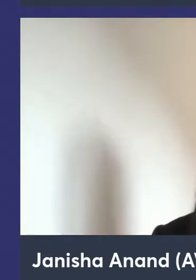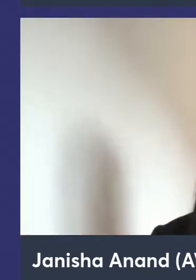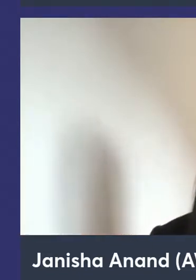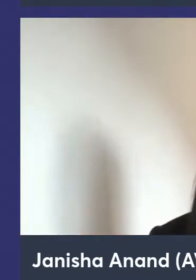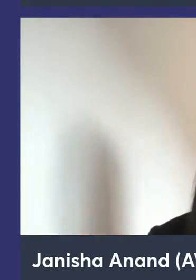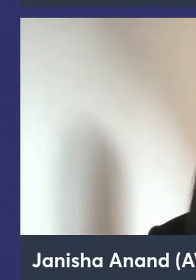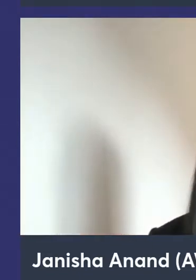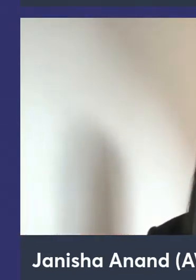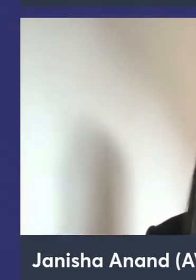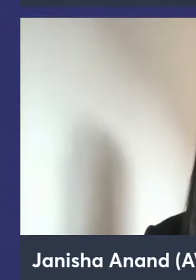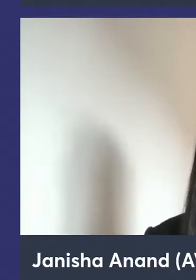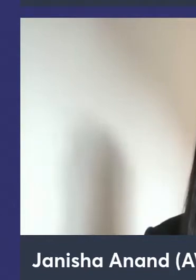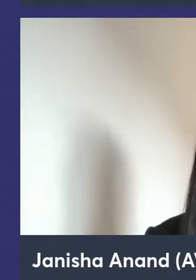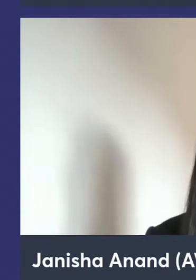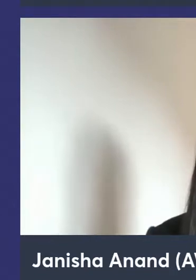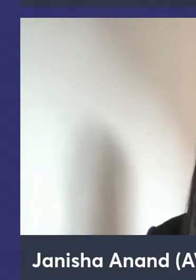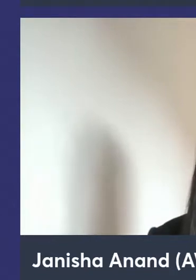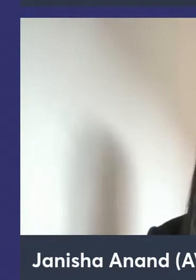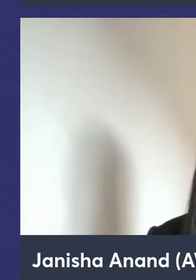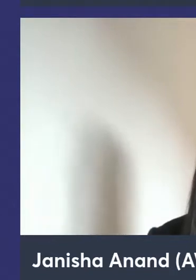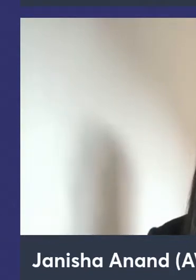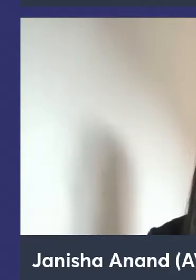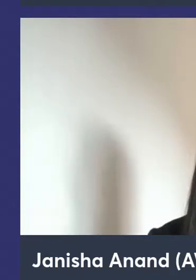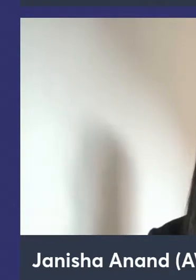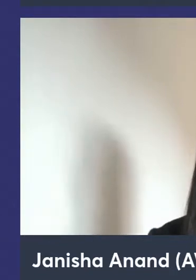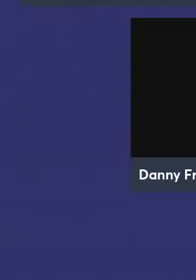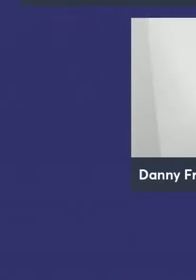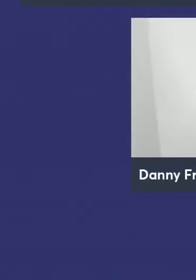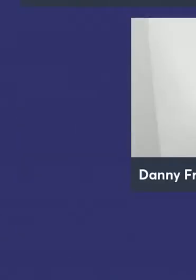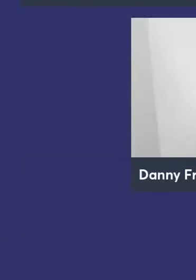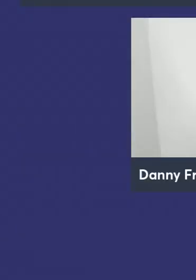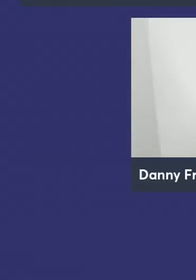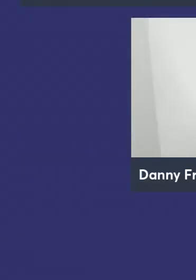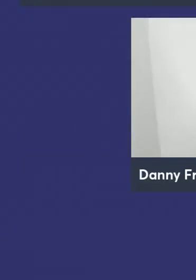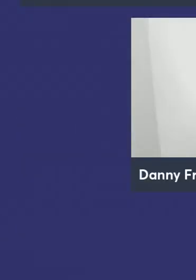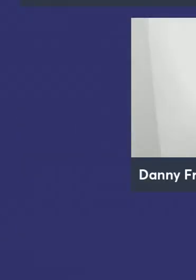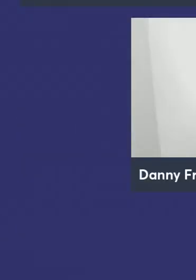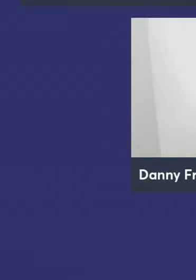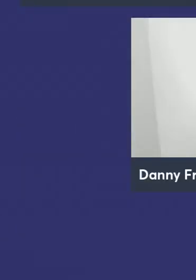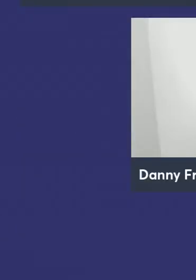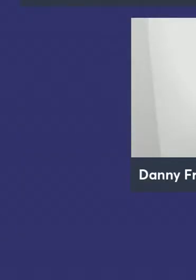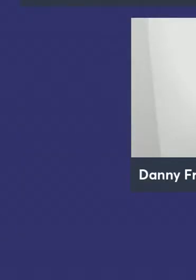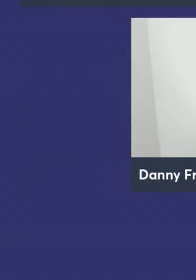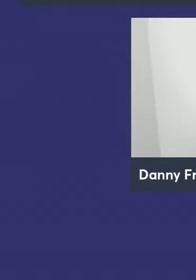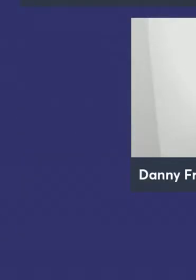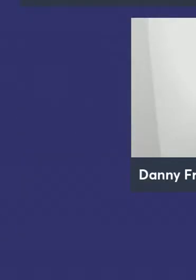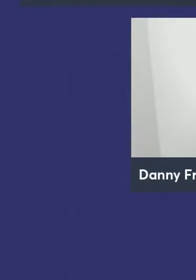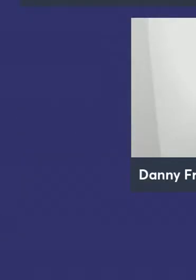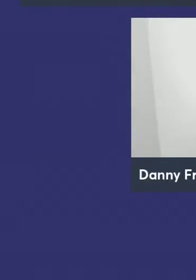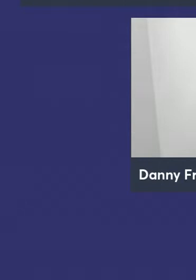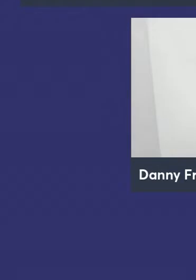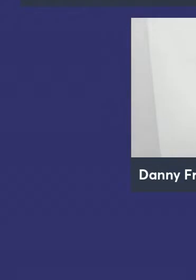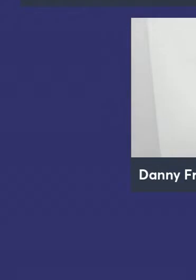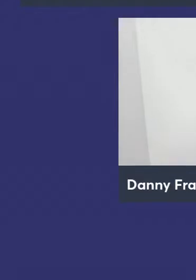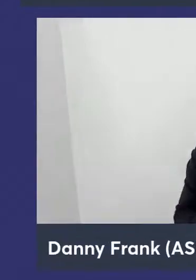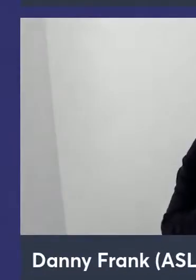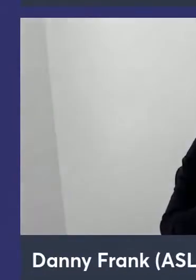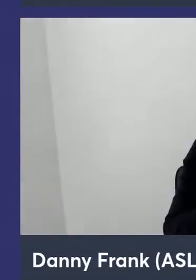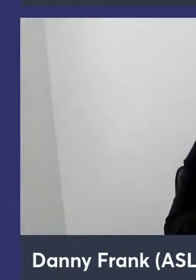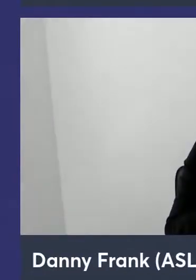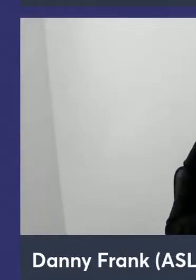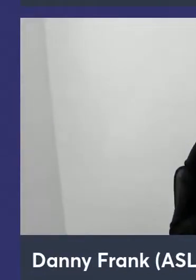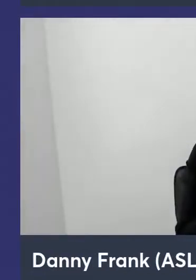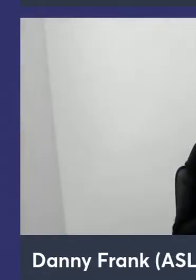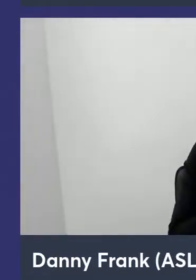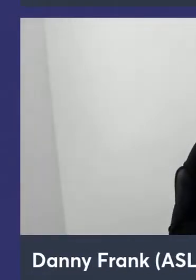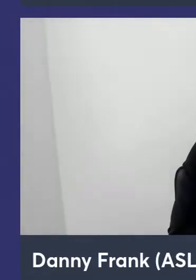has chosen. But as the data, different data has different characteristics. And different characteristics